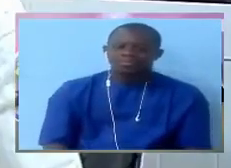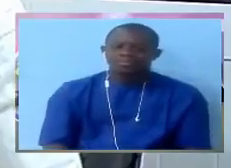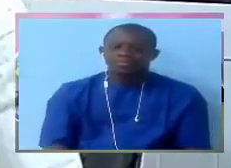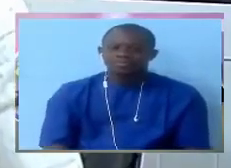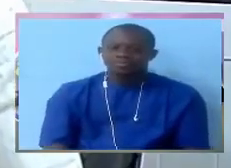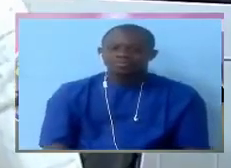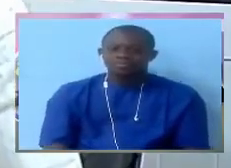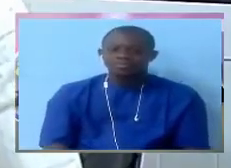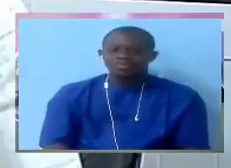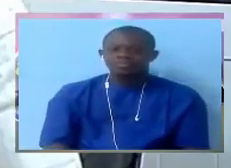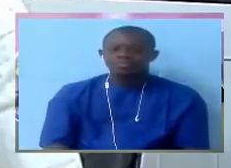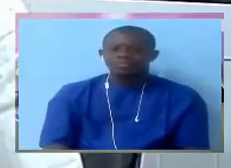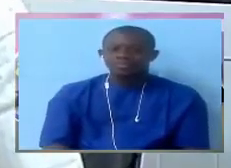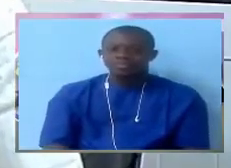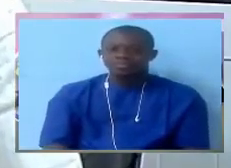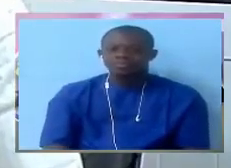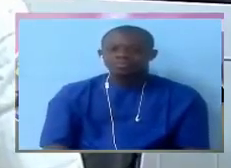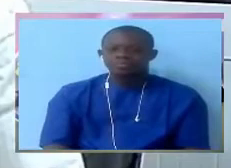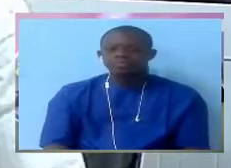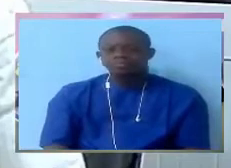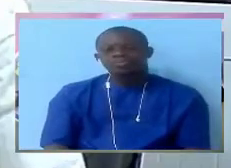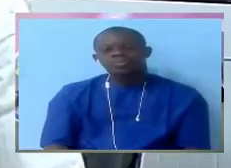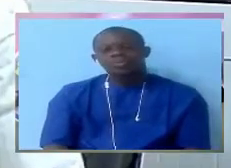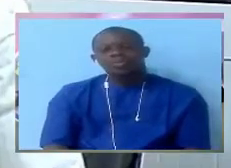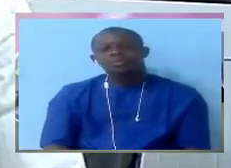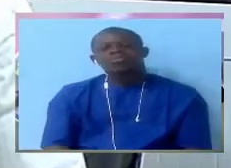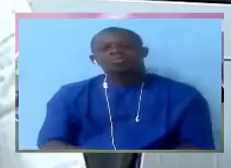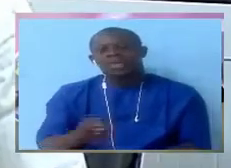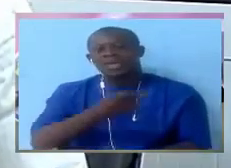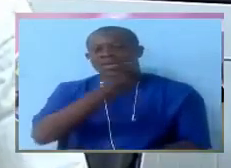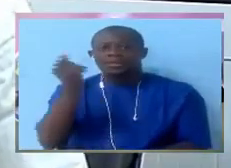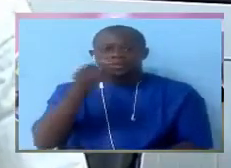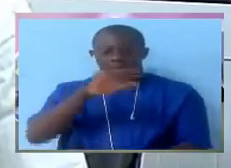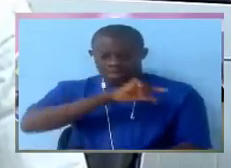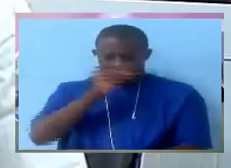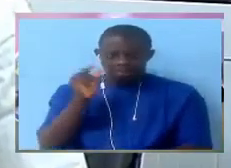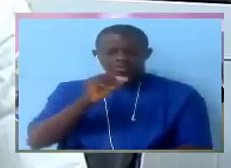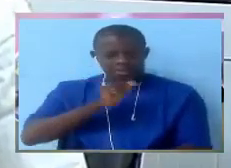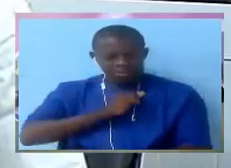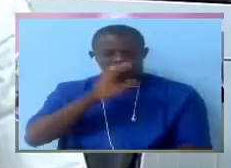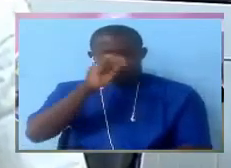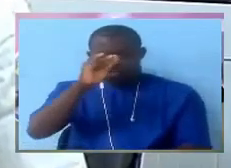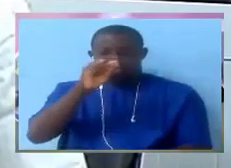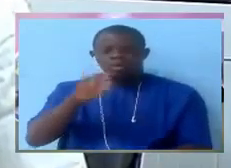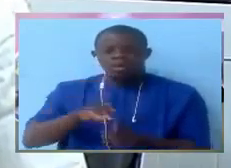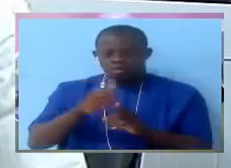Ñu dal ñoko ne kon suma way. Aliou Jeng, Fonsu Nyabali,